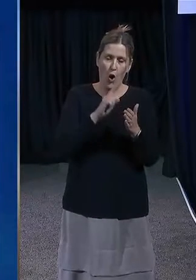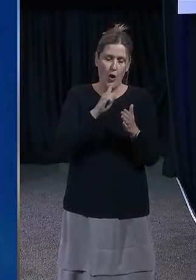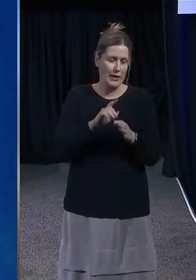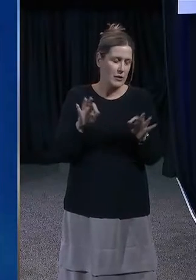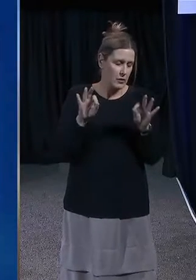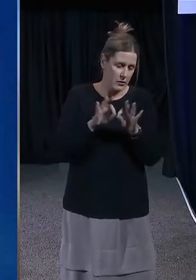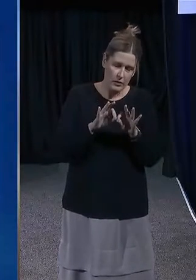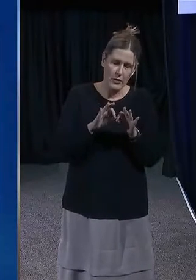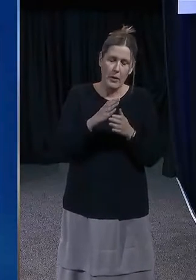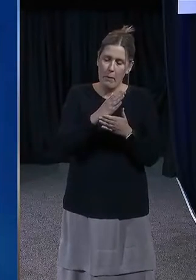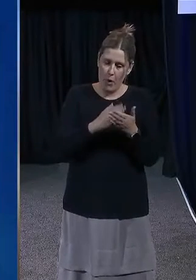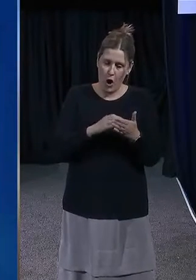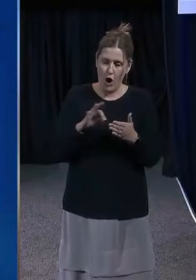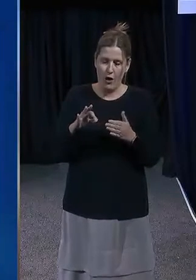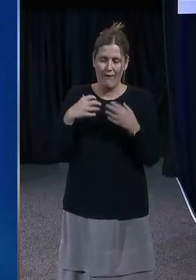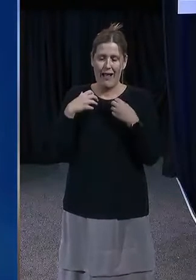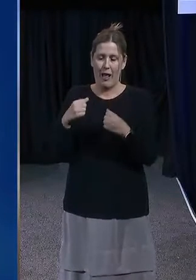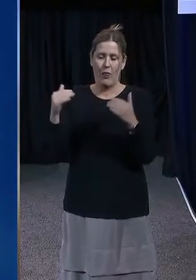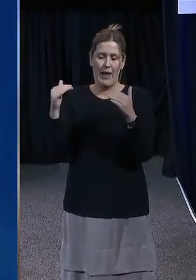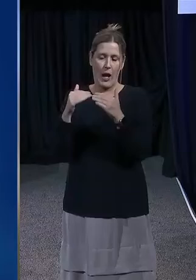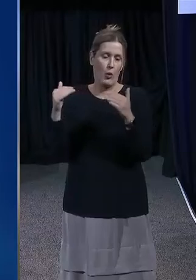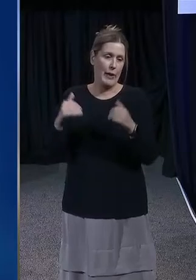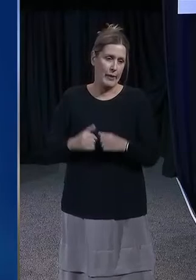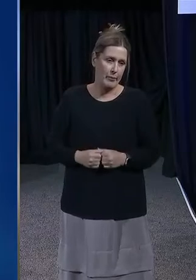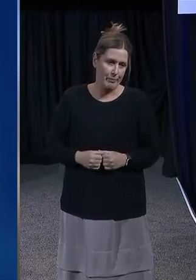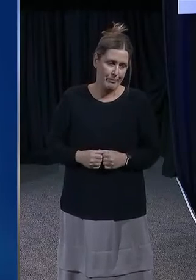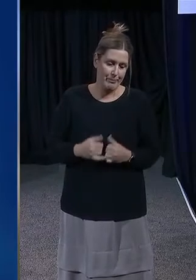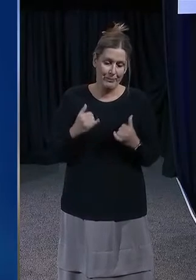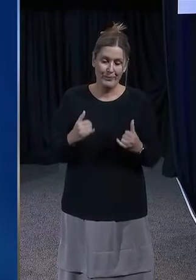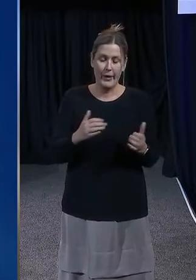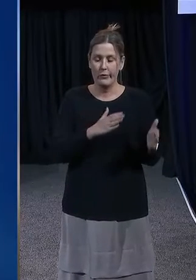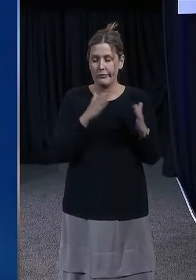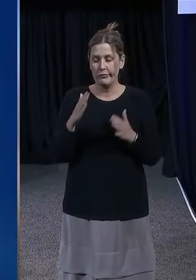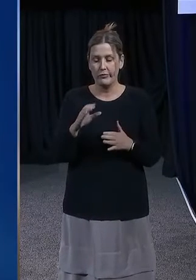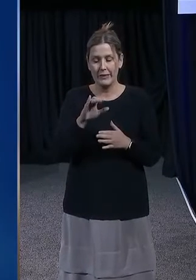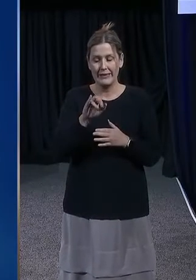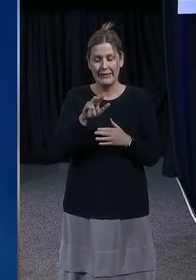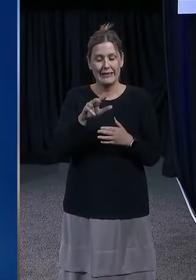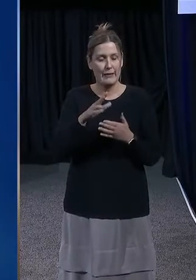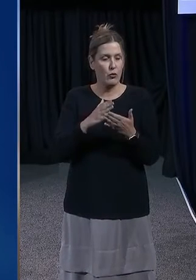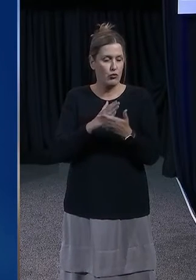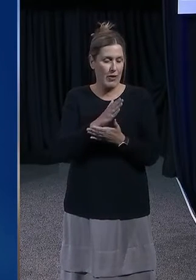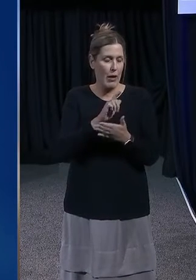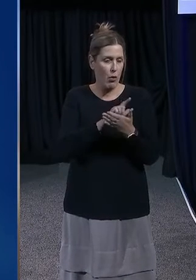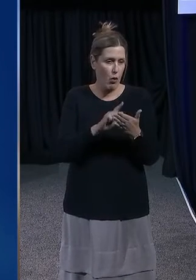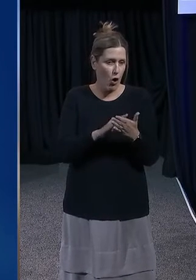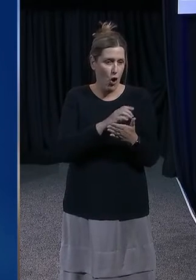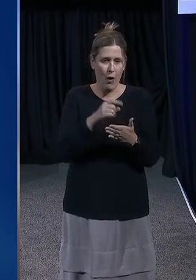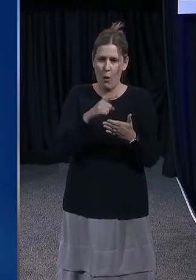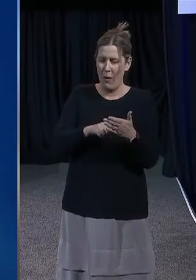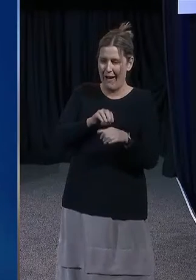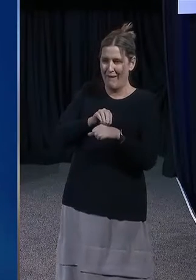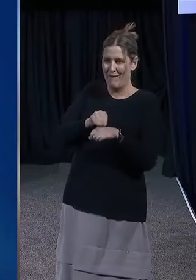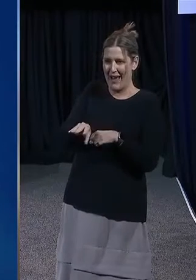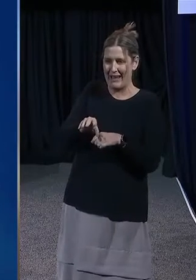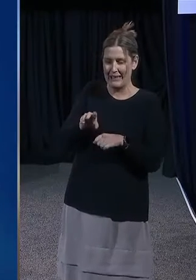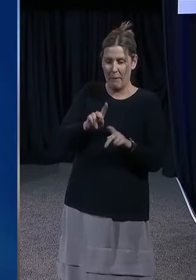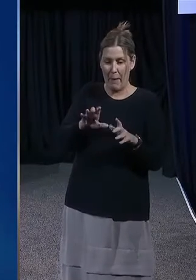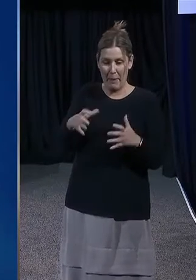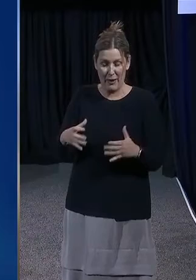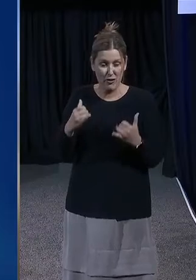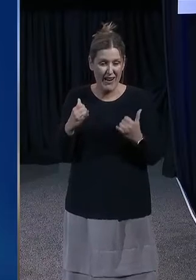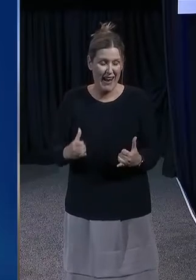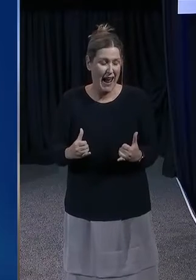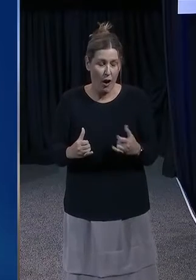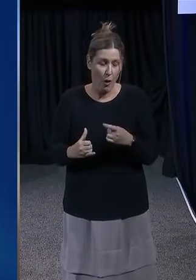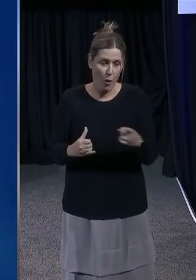health equity. All right, so let's talk about civil rights law and what law actually affects the population. Here is where you'll need your seatbelt. I'm going to